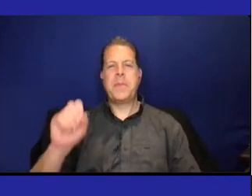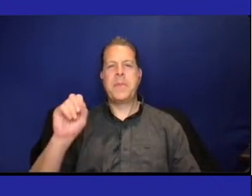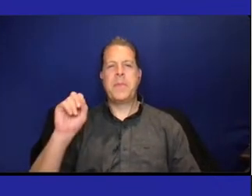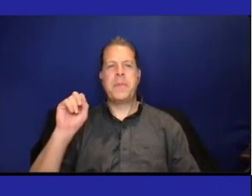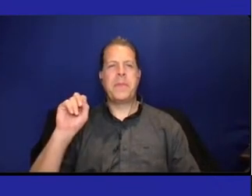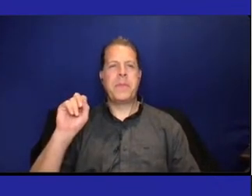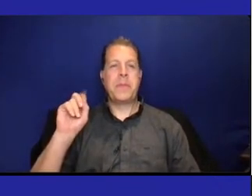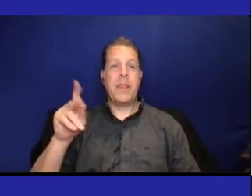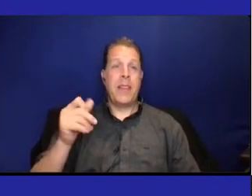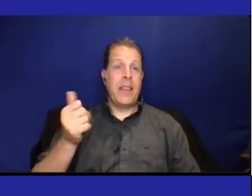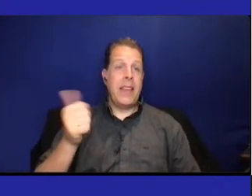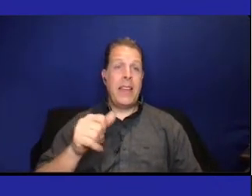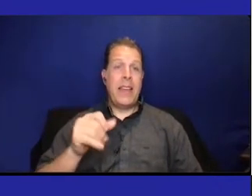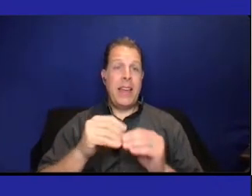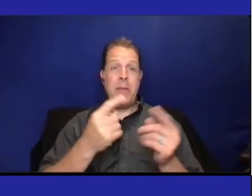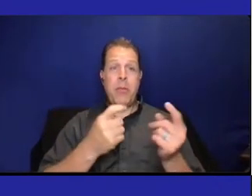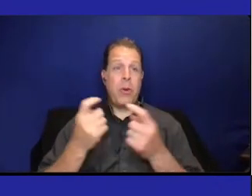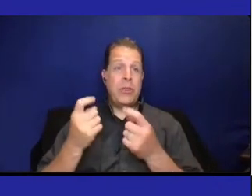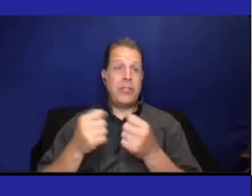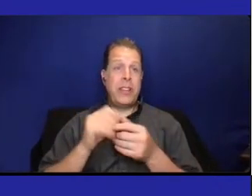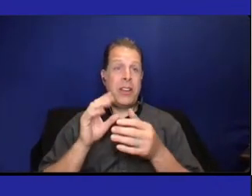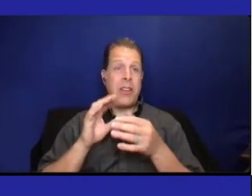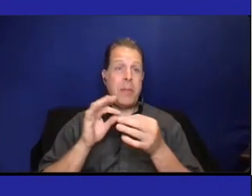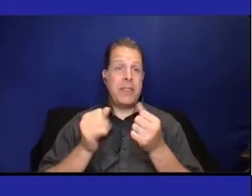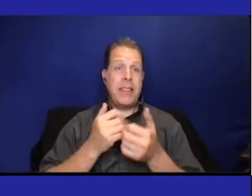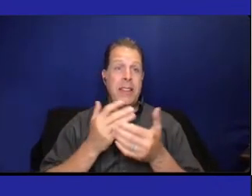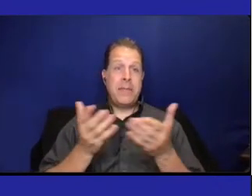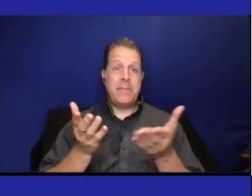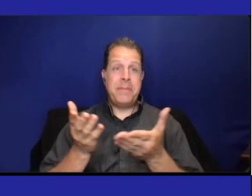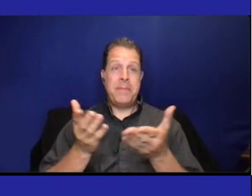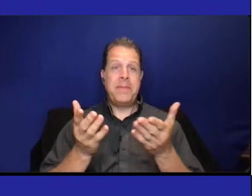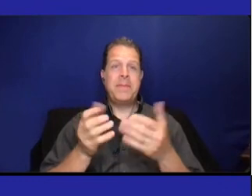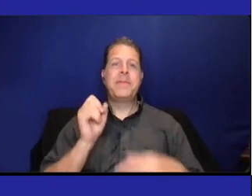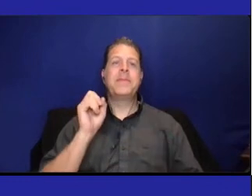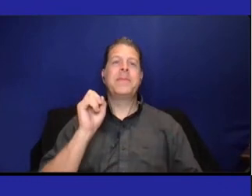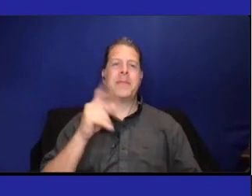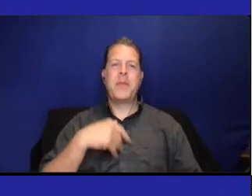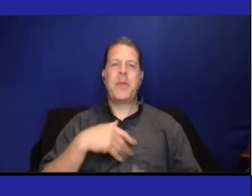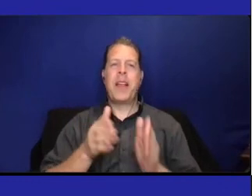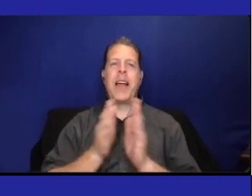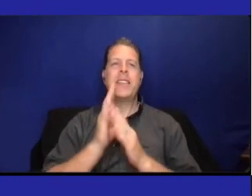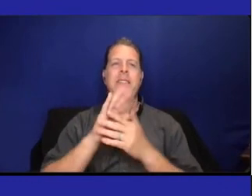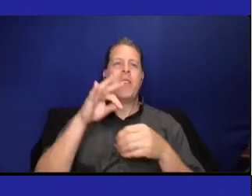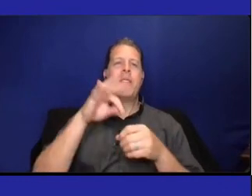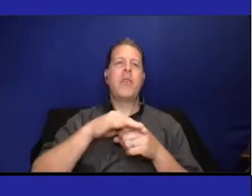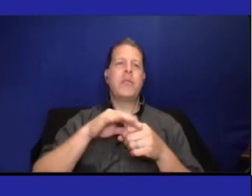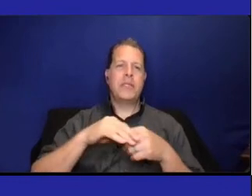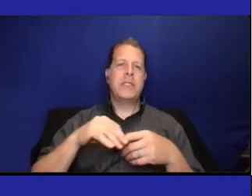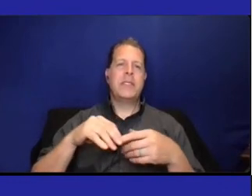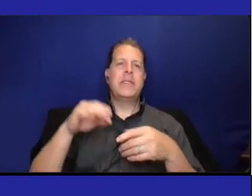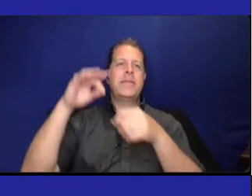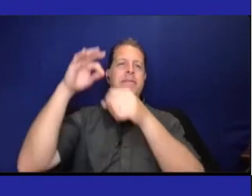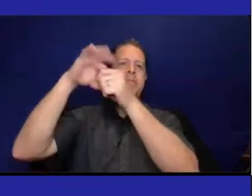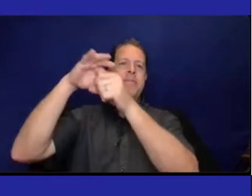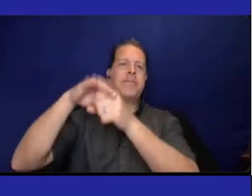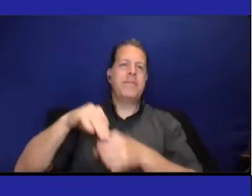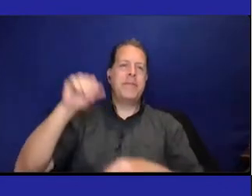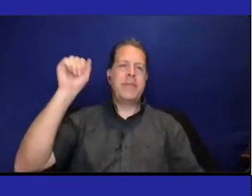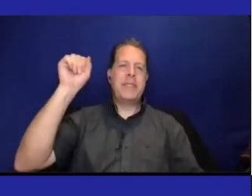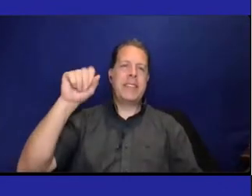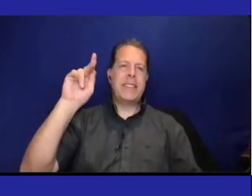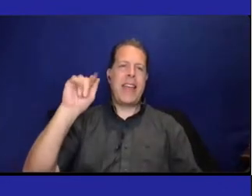Any other questions or comments on this one? So let me ask for a vote. Dr. Katz? Yes. Karen St.